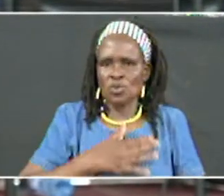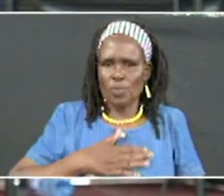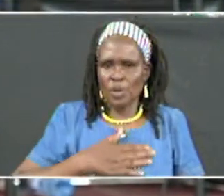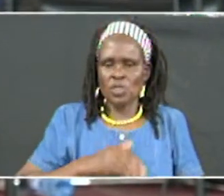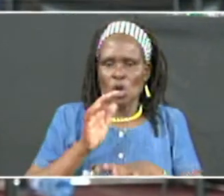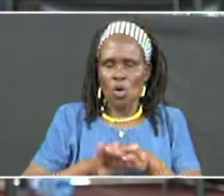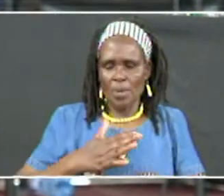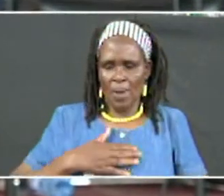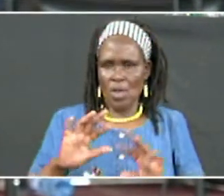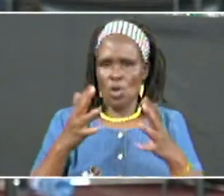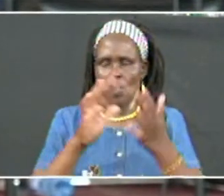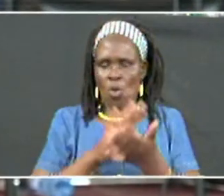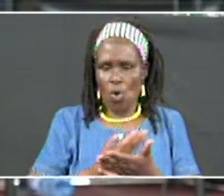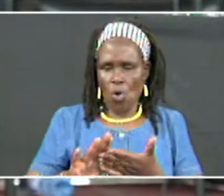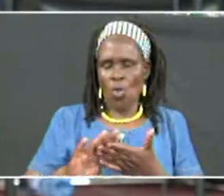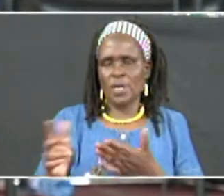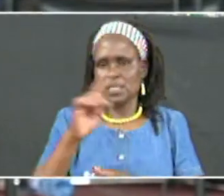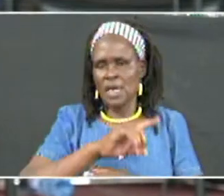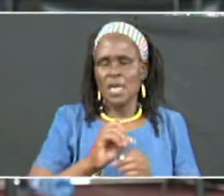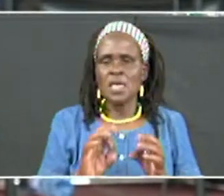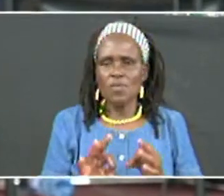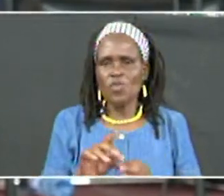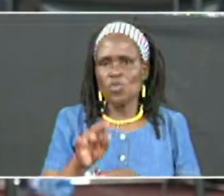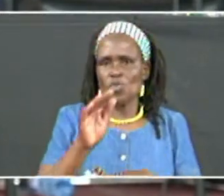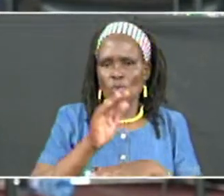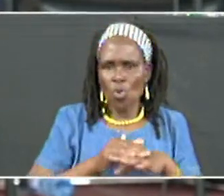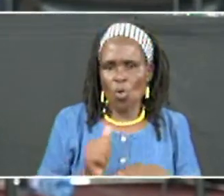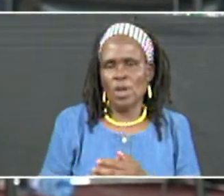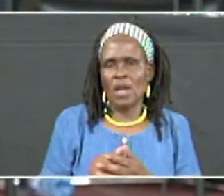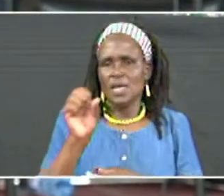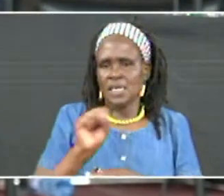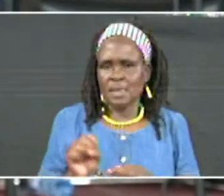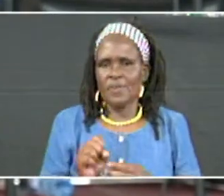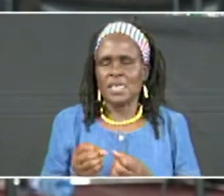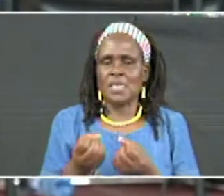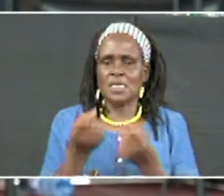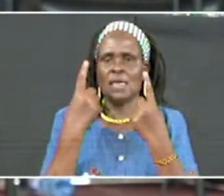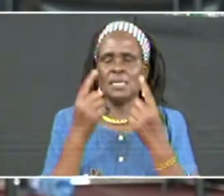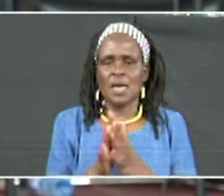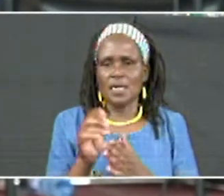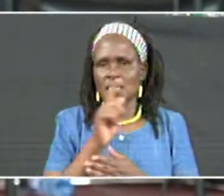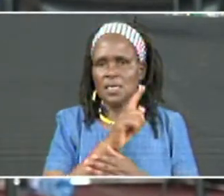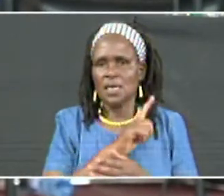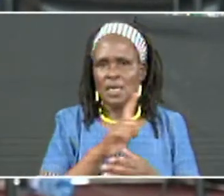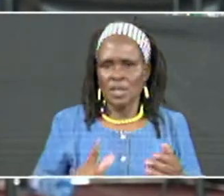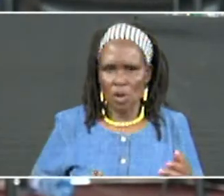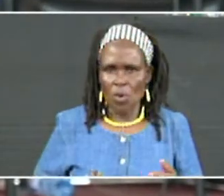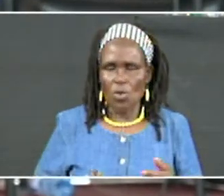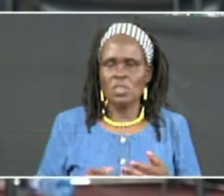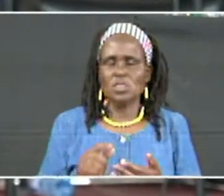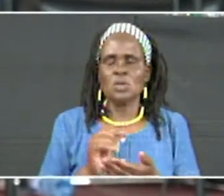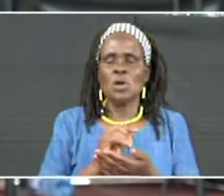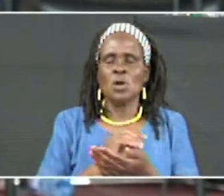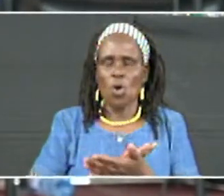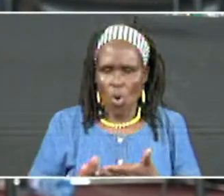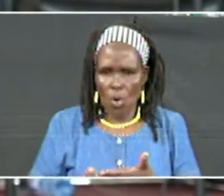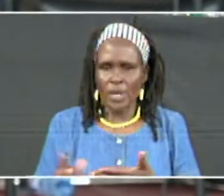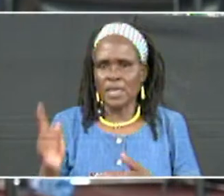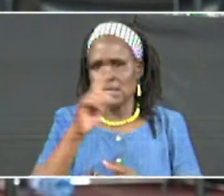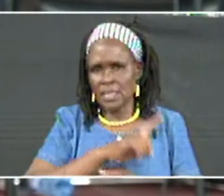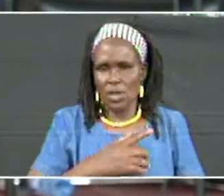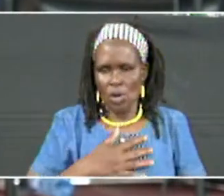day, if you call the Sabbath a delight and the Lord's holy day honorable, and if